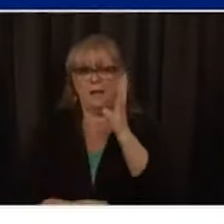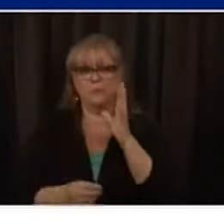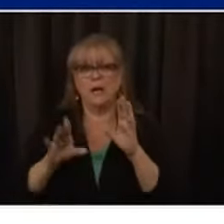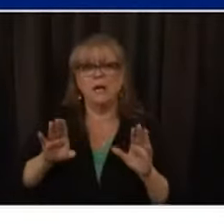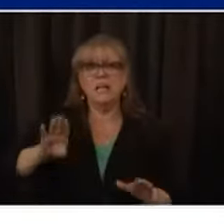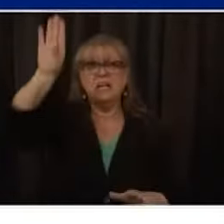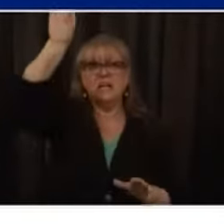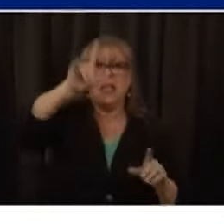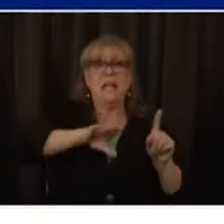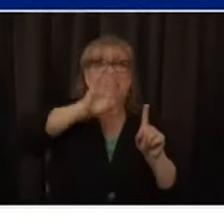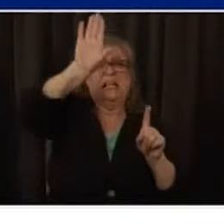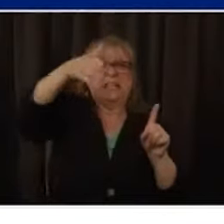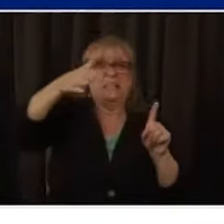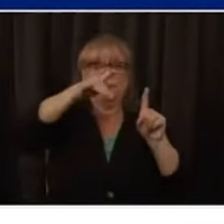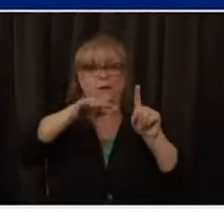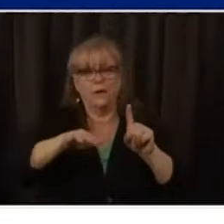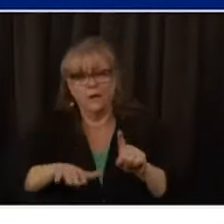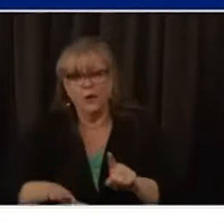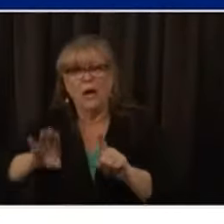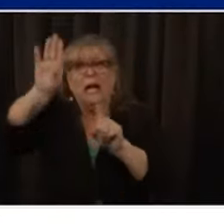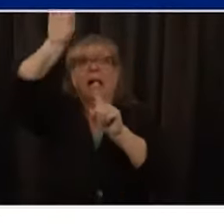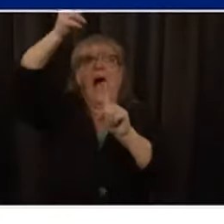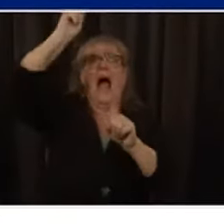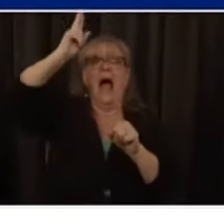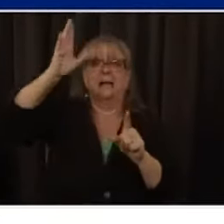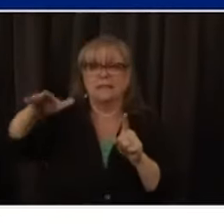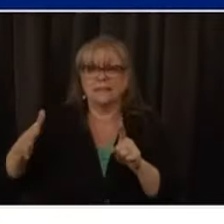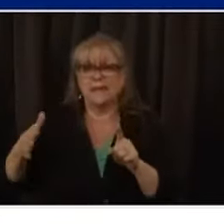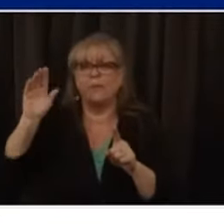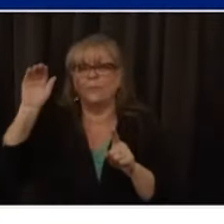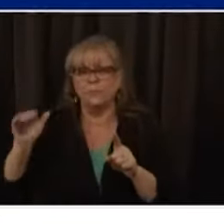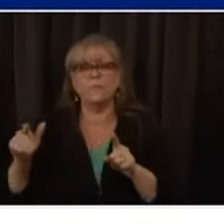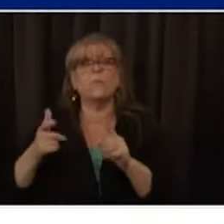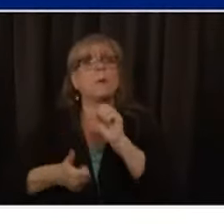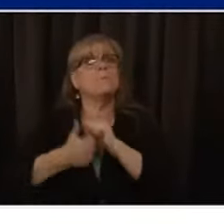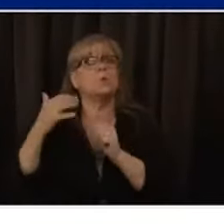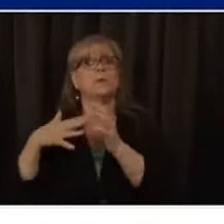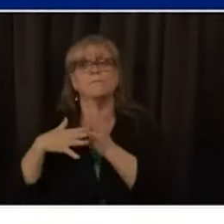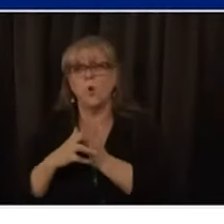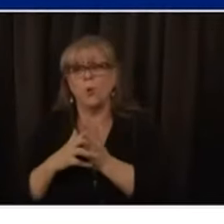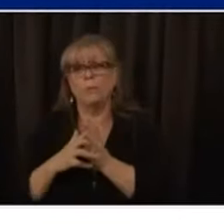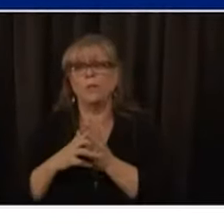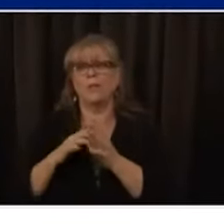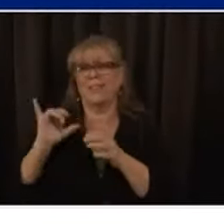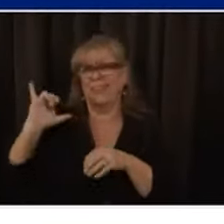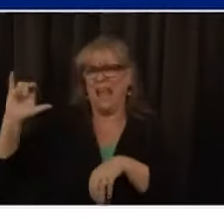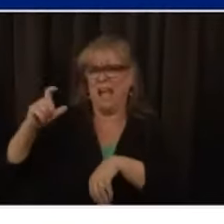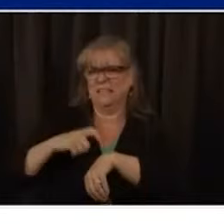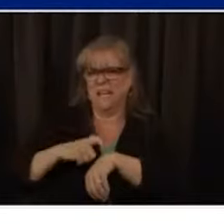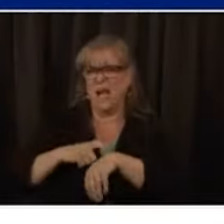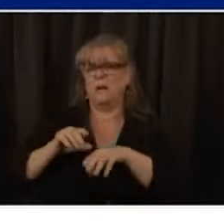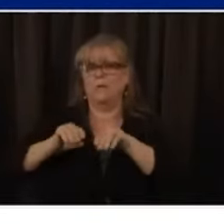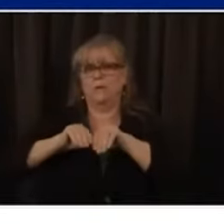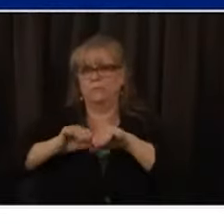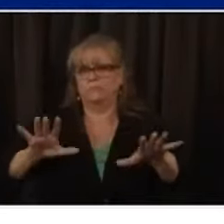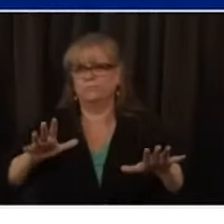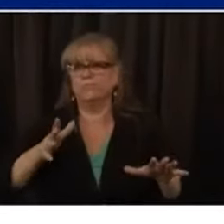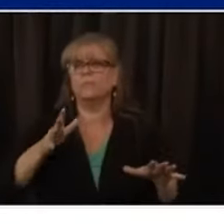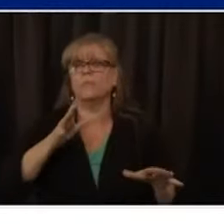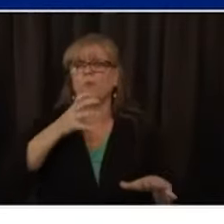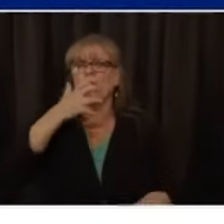So by vaccinating the most vulnerable first, we've brought down disease transmission disease transmission significantly in older